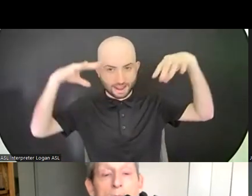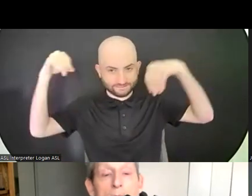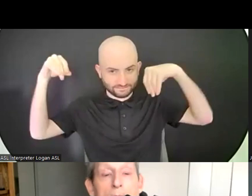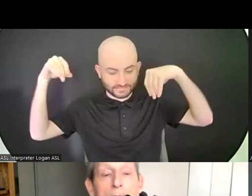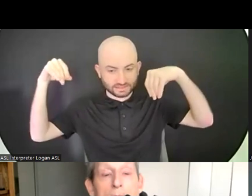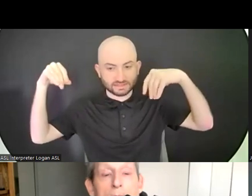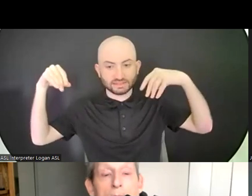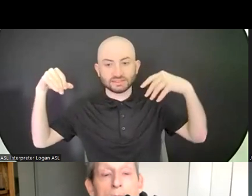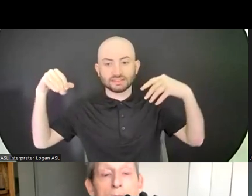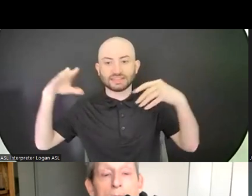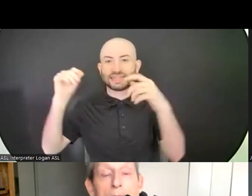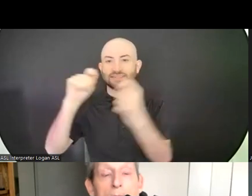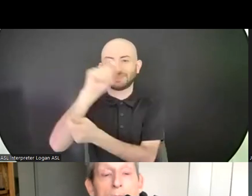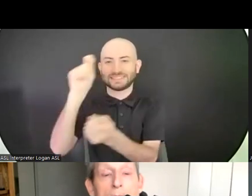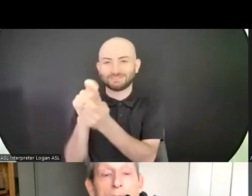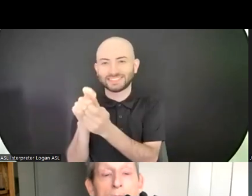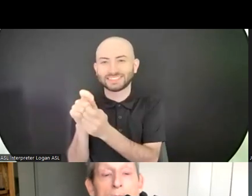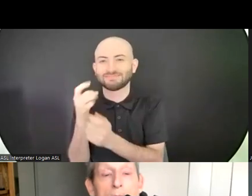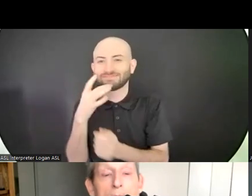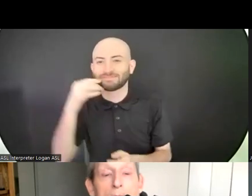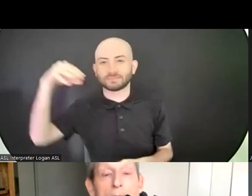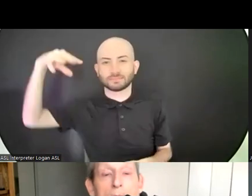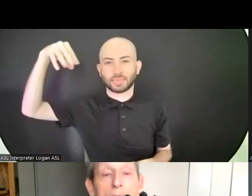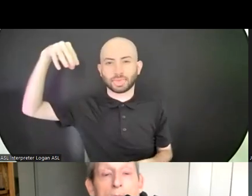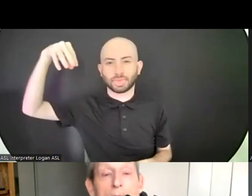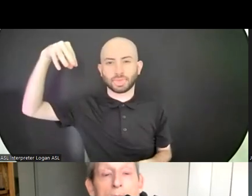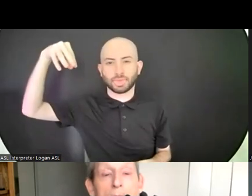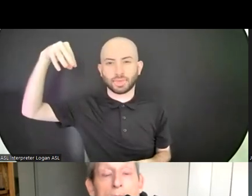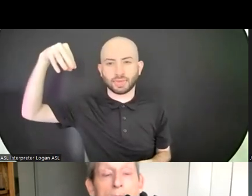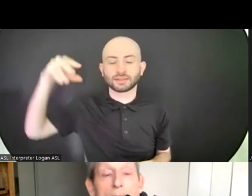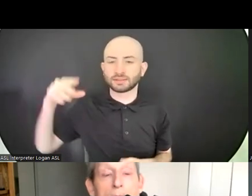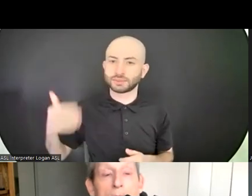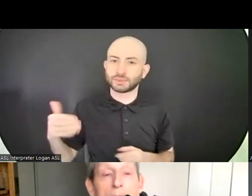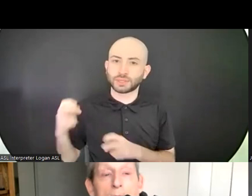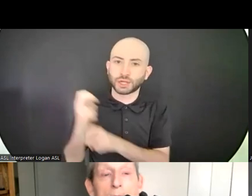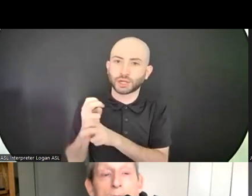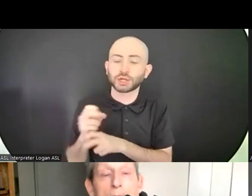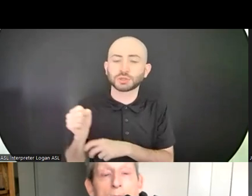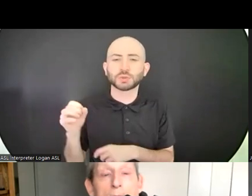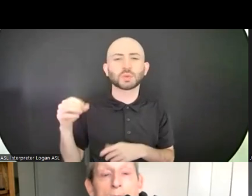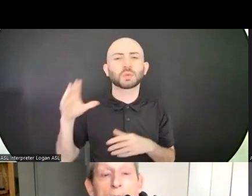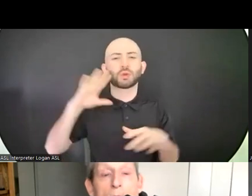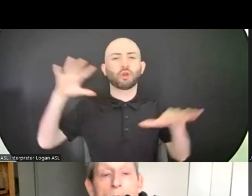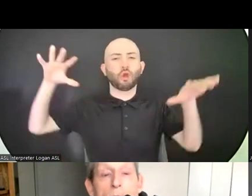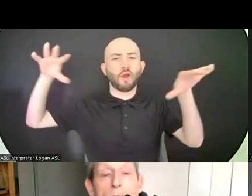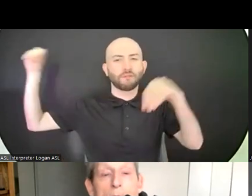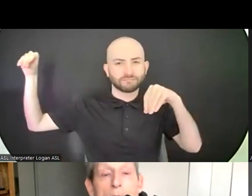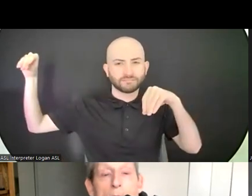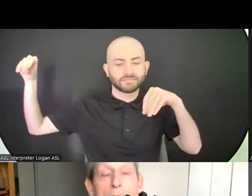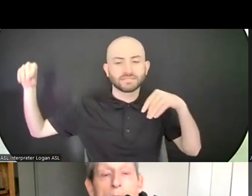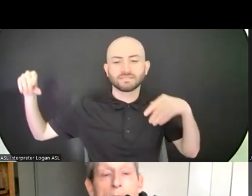certain bulbs they're kind of flickery and those are really hard for me so they'll have those turned off with just um